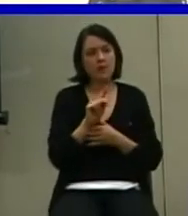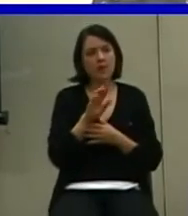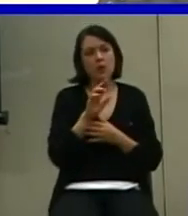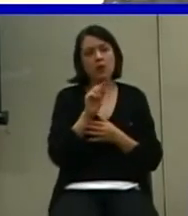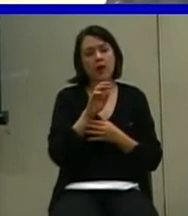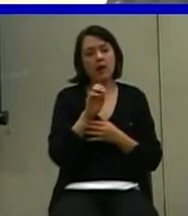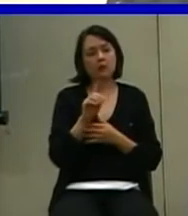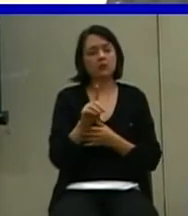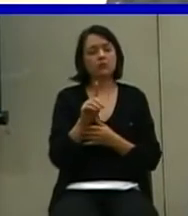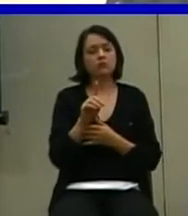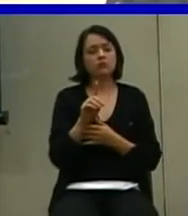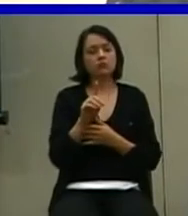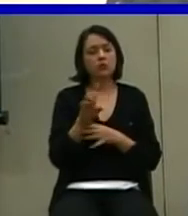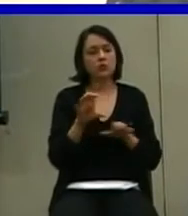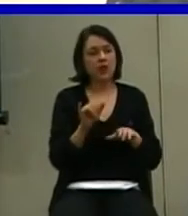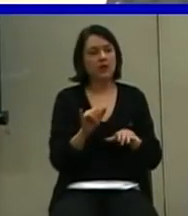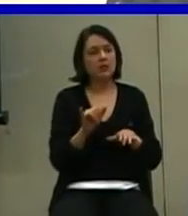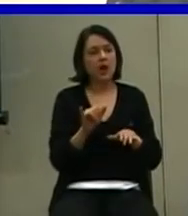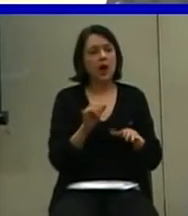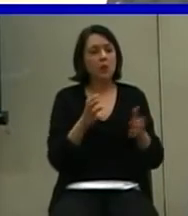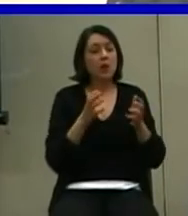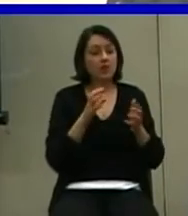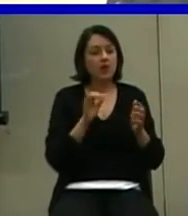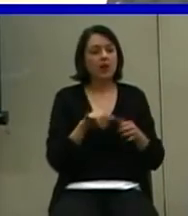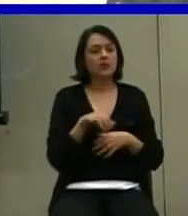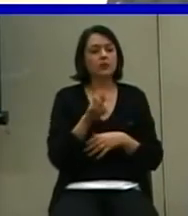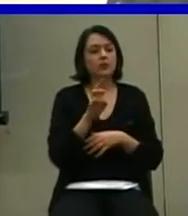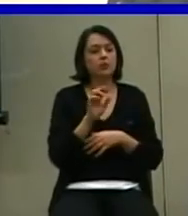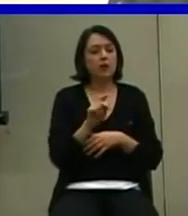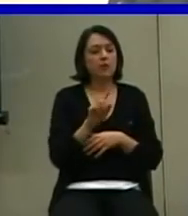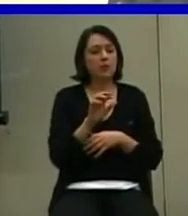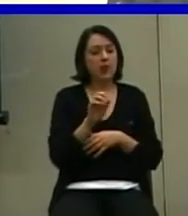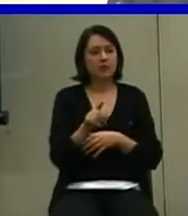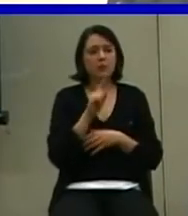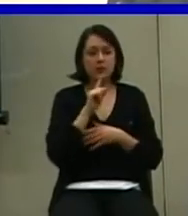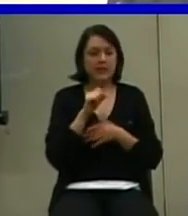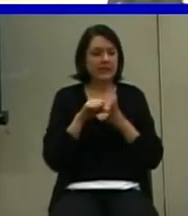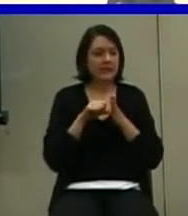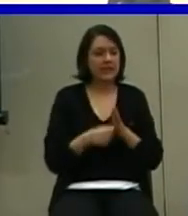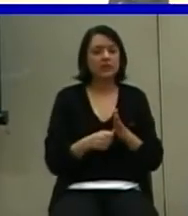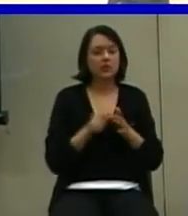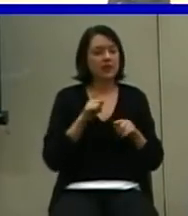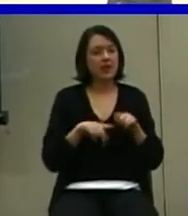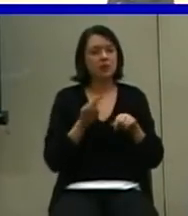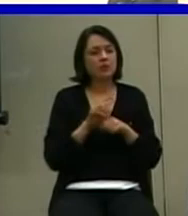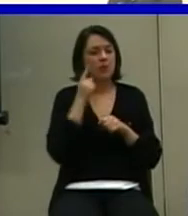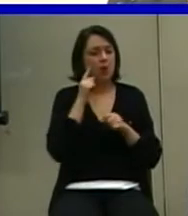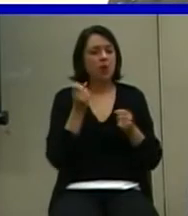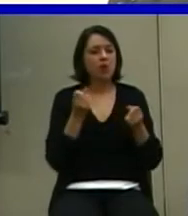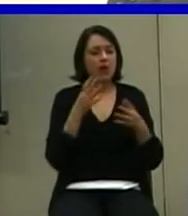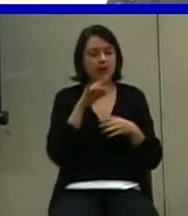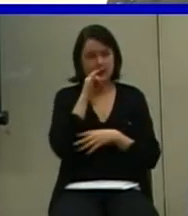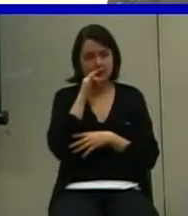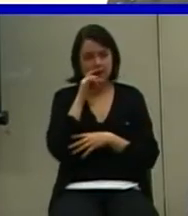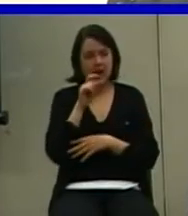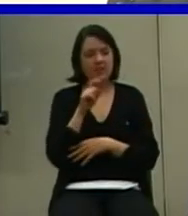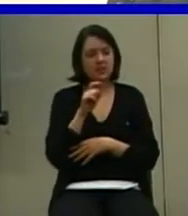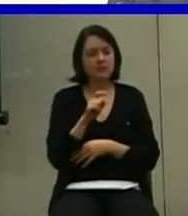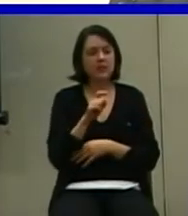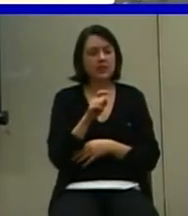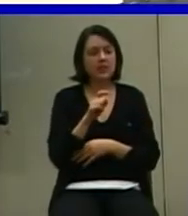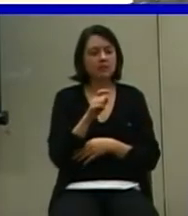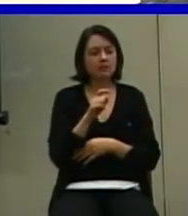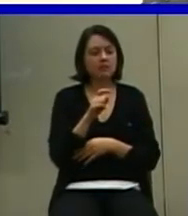to be something that is so intense that we really can't apply it to a bunch of kids. It's got to be sufficient to